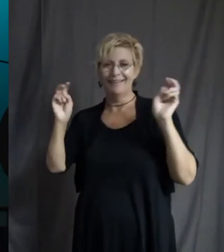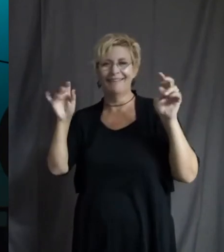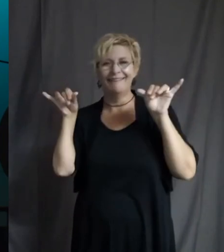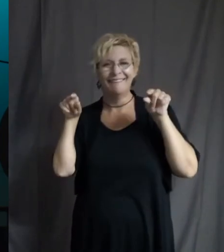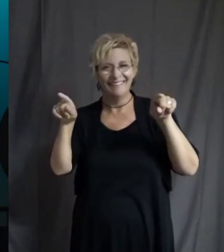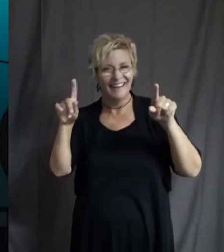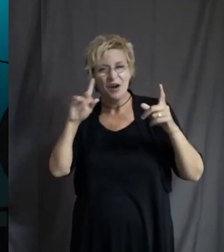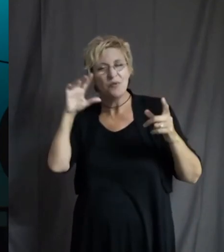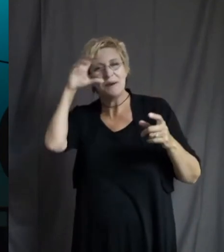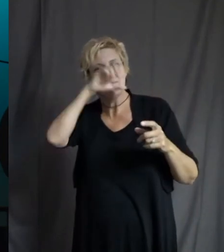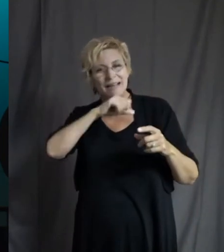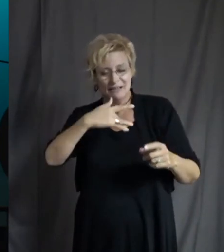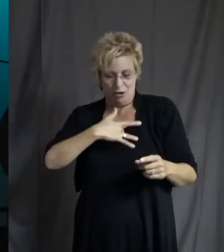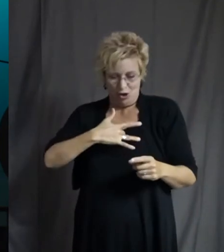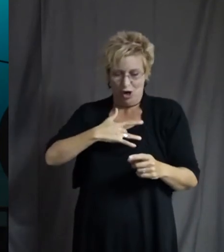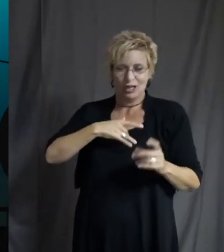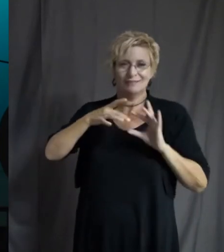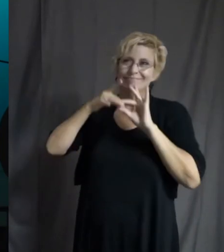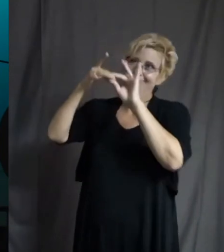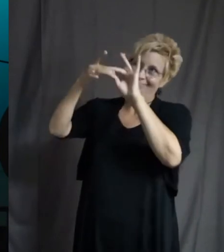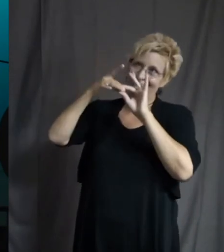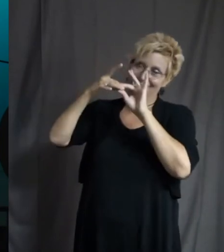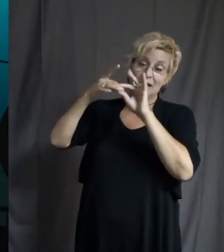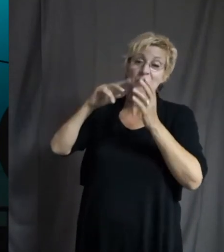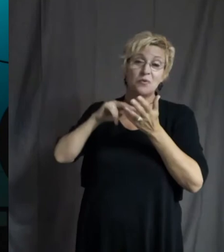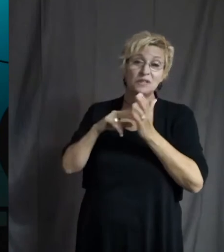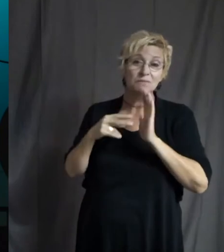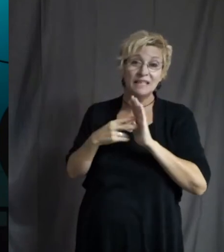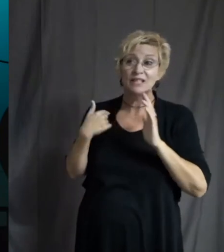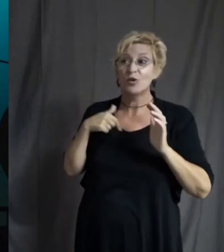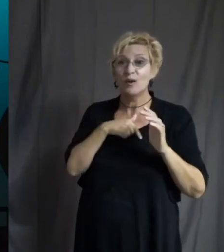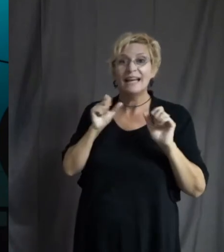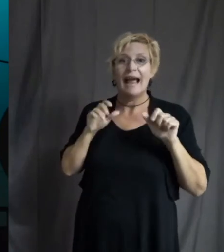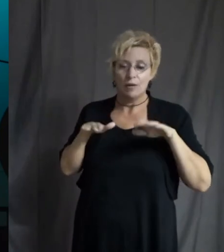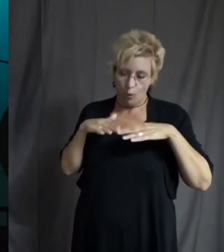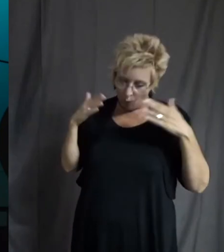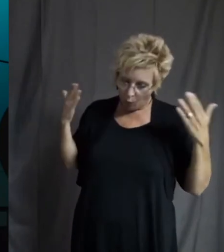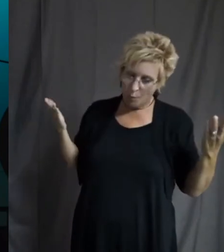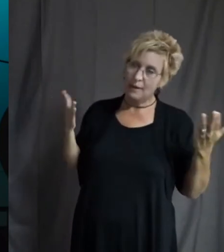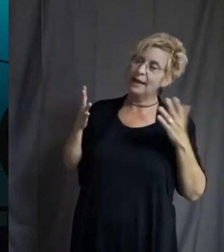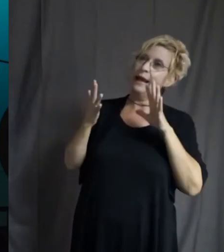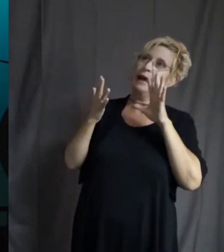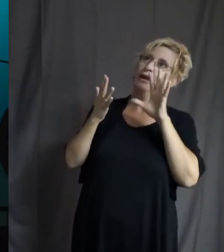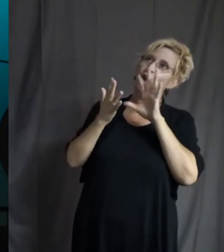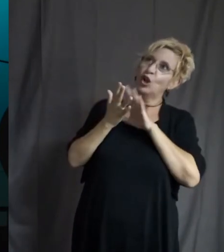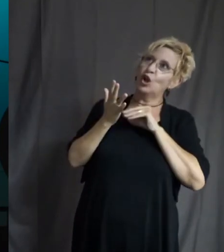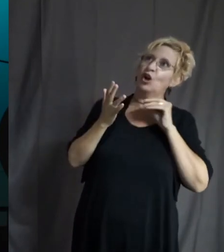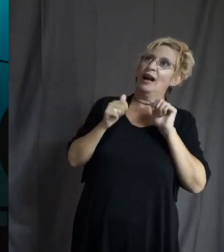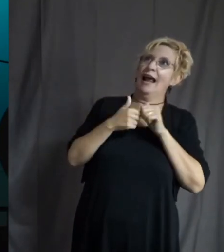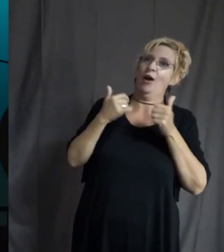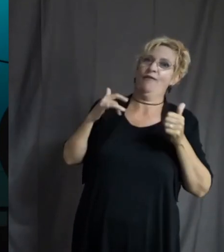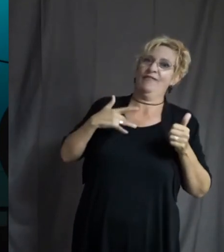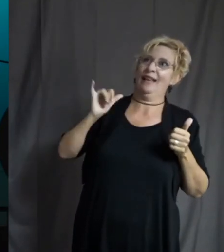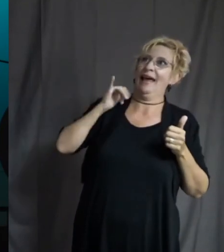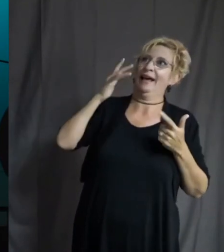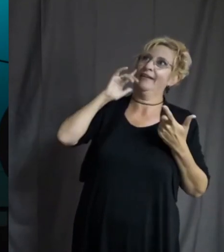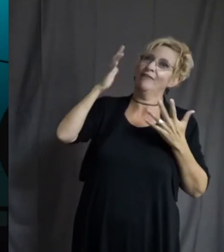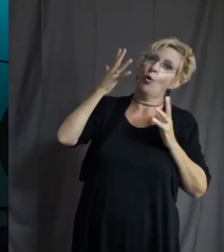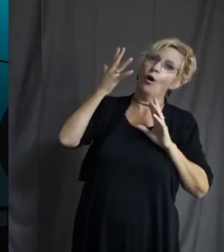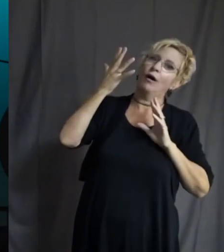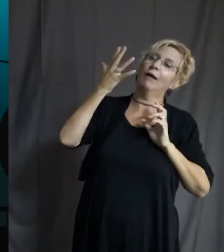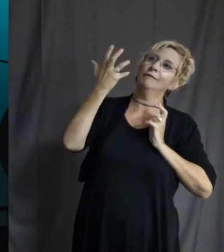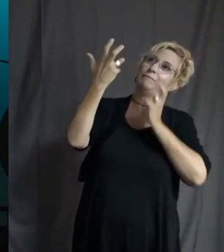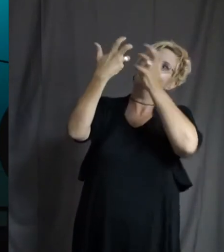heart of our relationship with Spirit, which is to open up, to learn to be what it's like to live in the image and likeness of